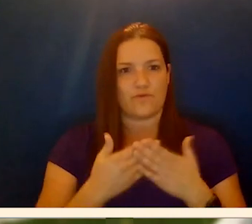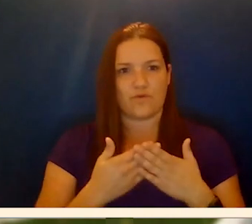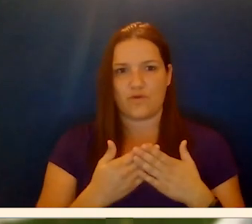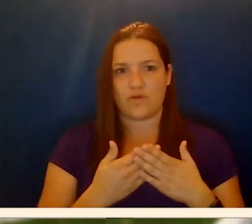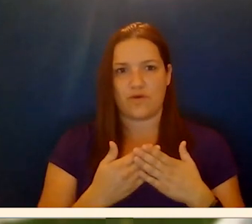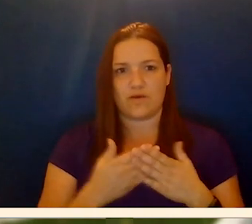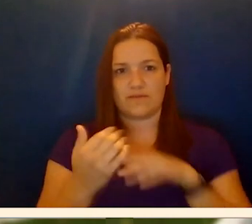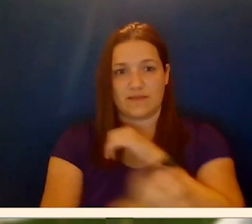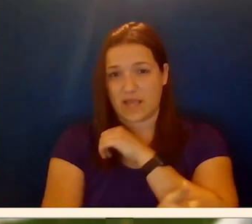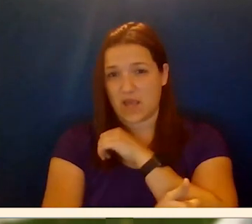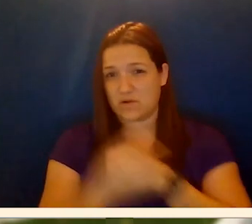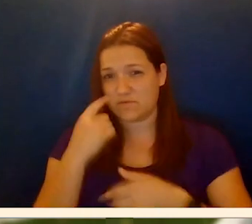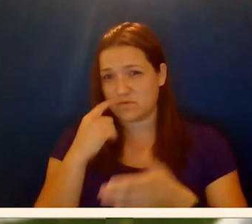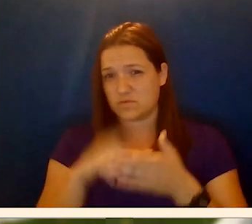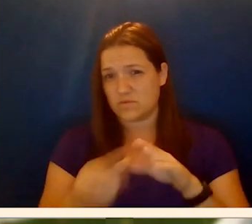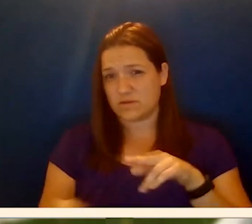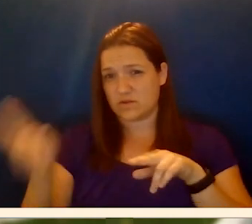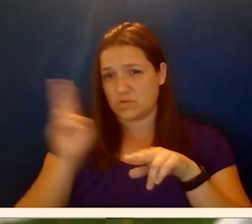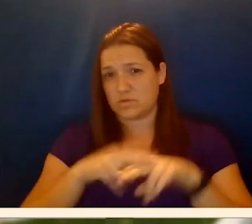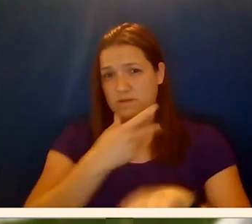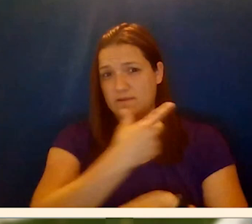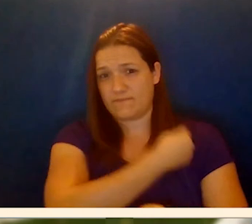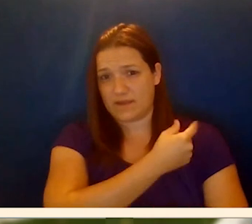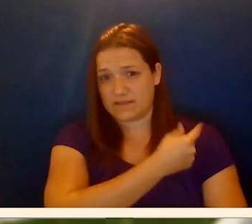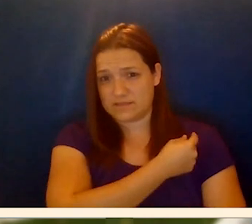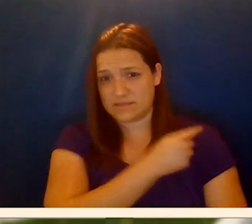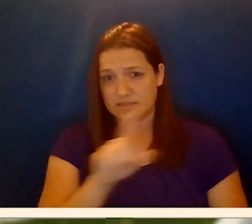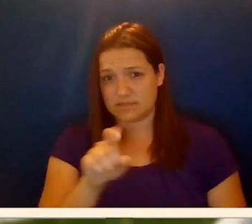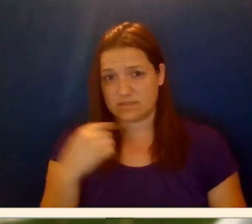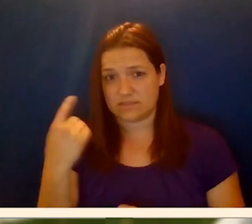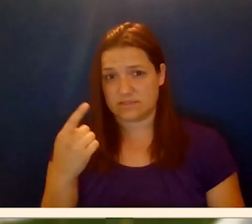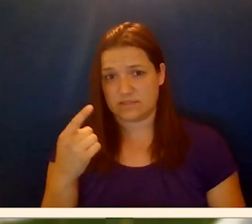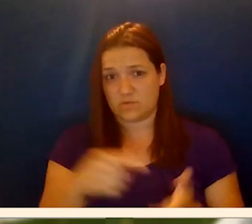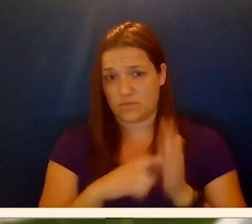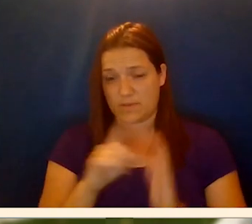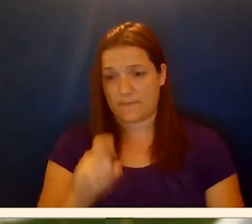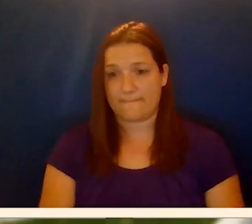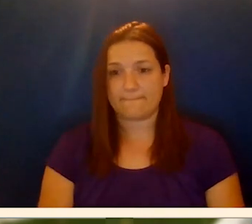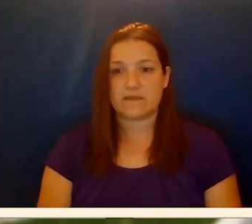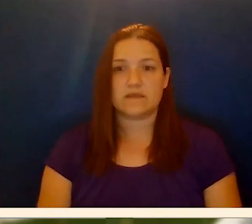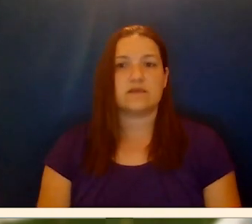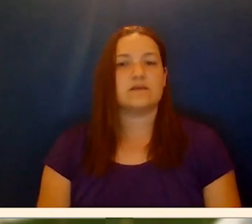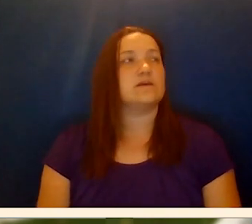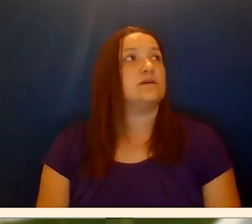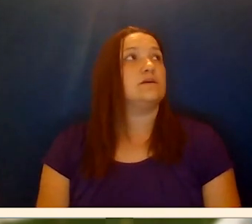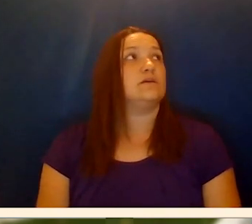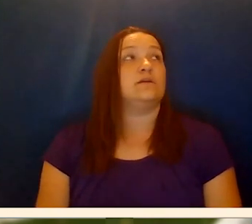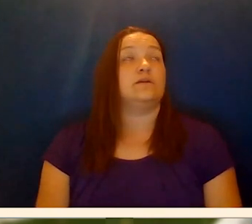demand since this mandate was sent out? Everything I read every day, I think we're still hovering at